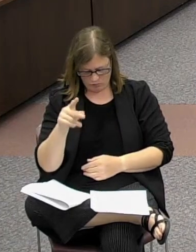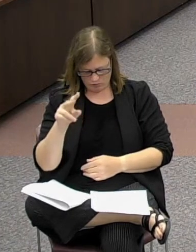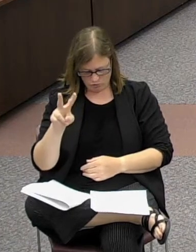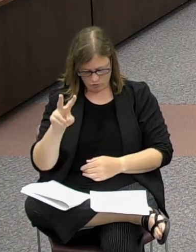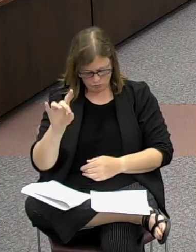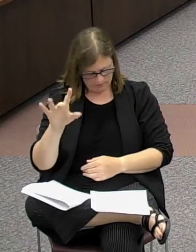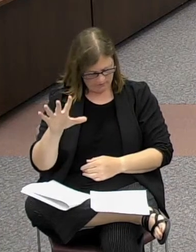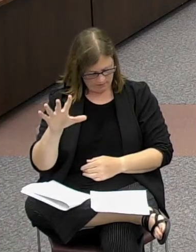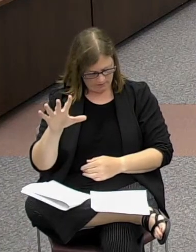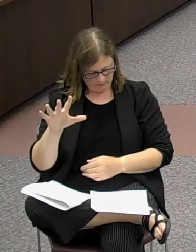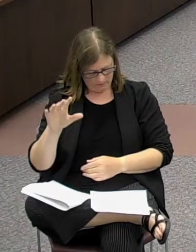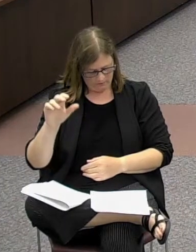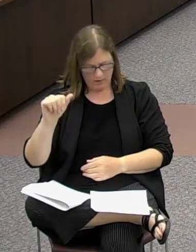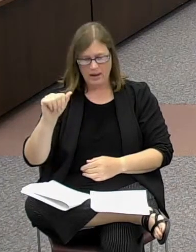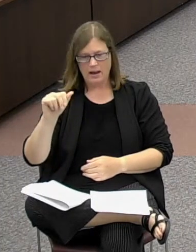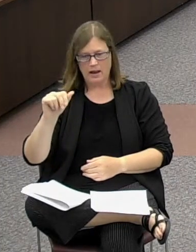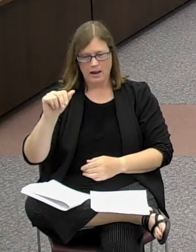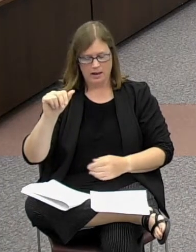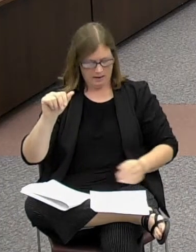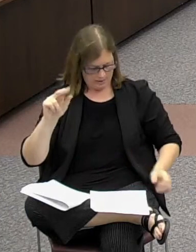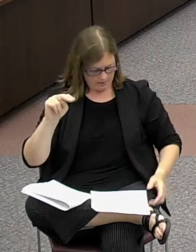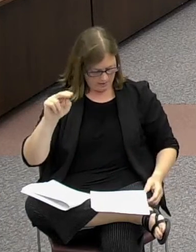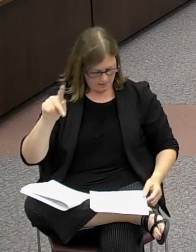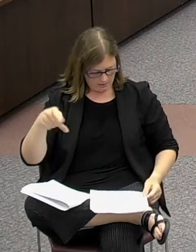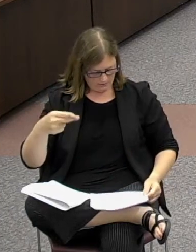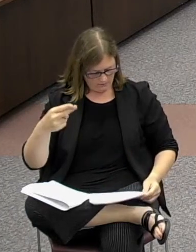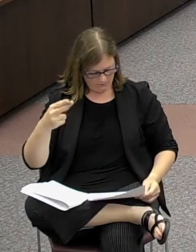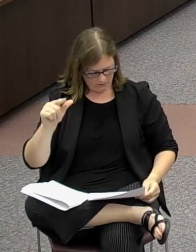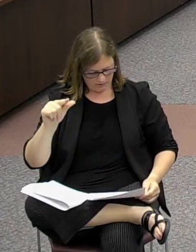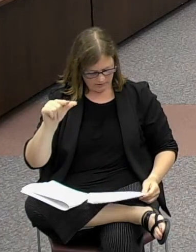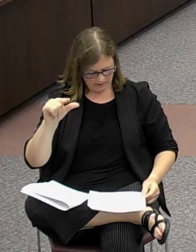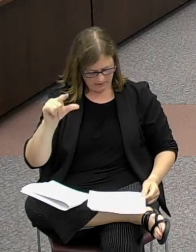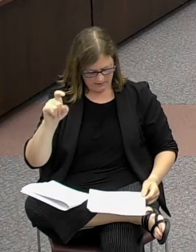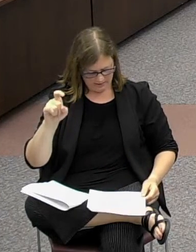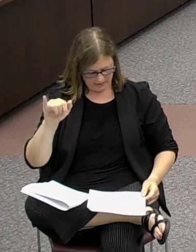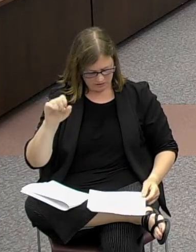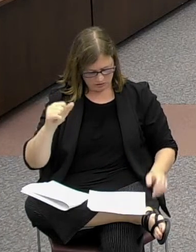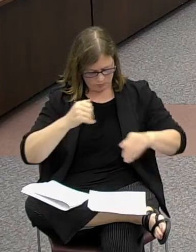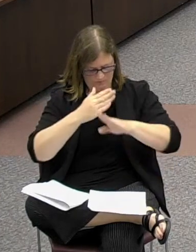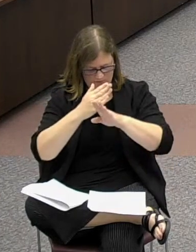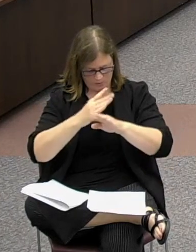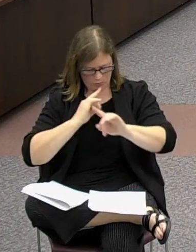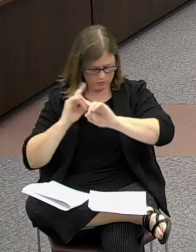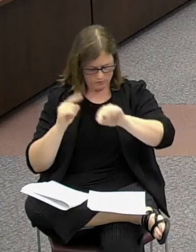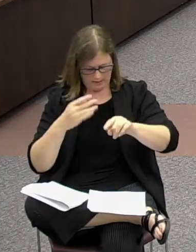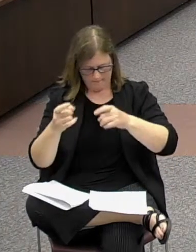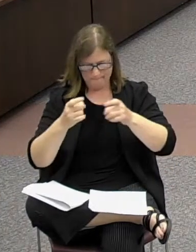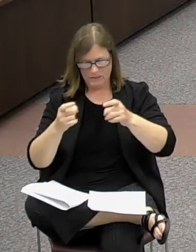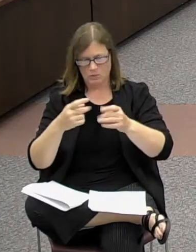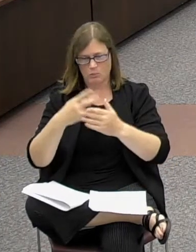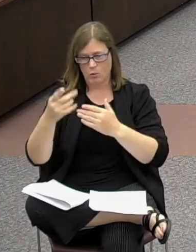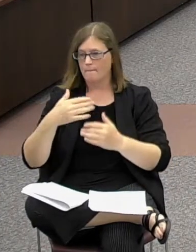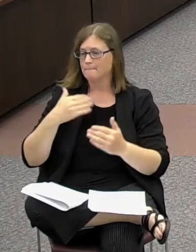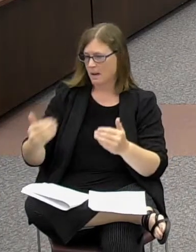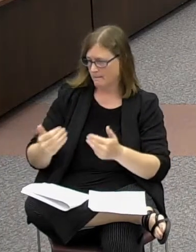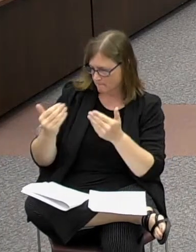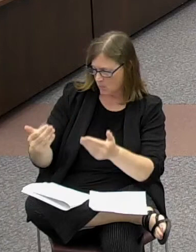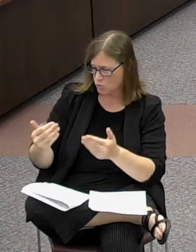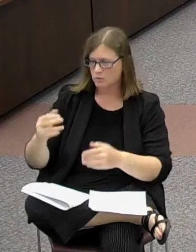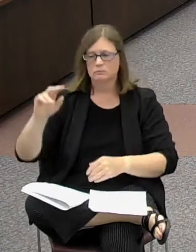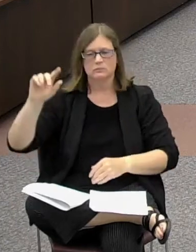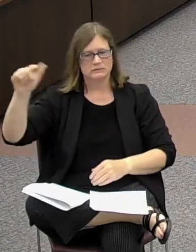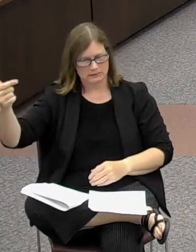anaphylaxis prevention, response, and management program. That is my motion. Heather's motion. Second. Tony's second.